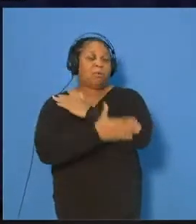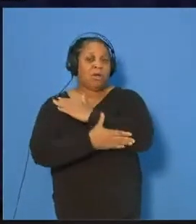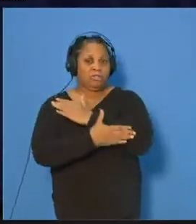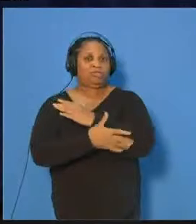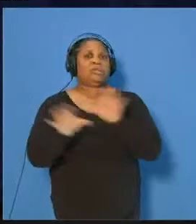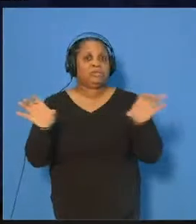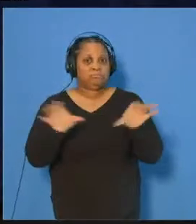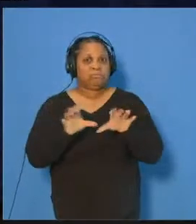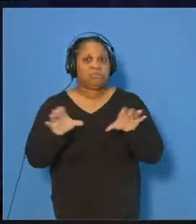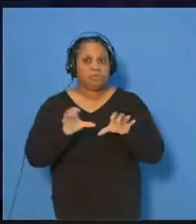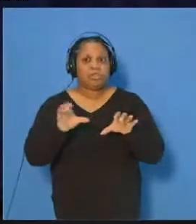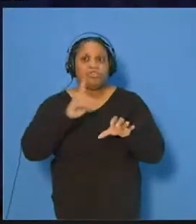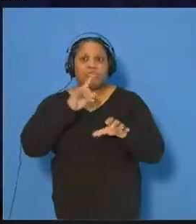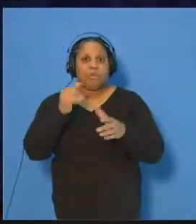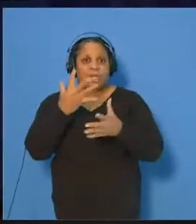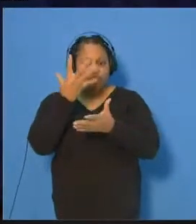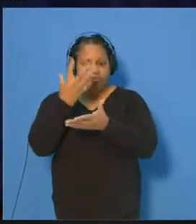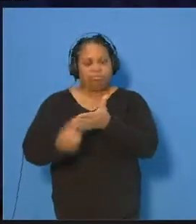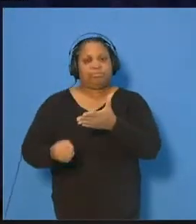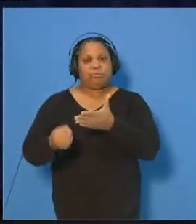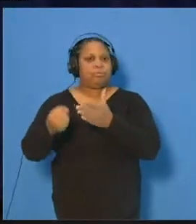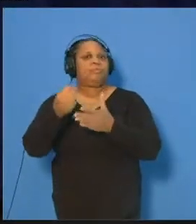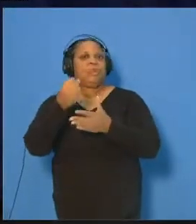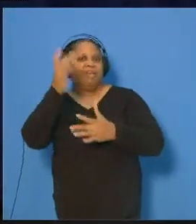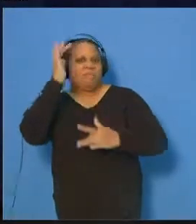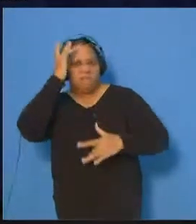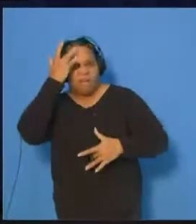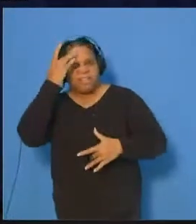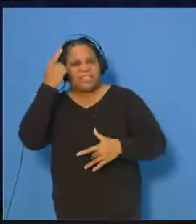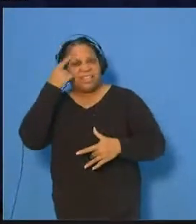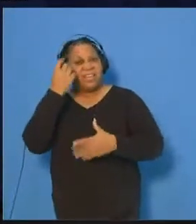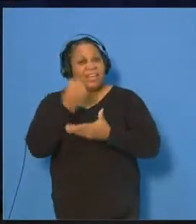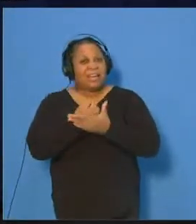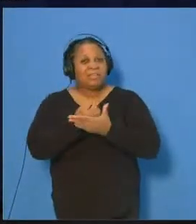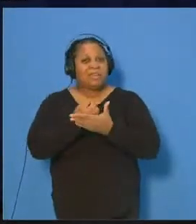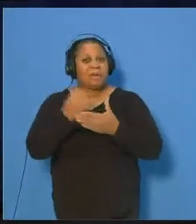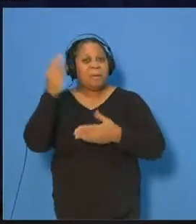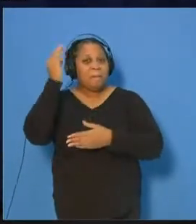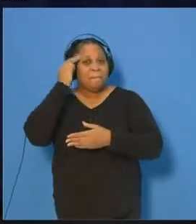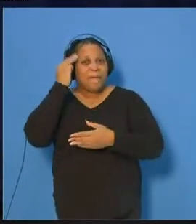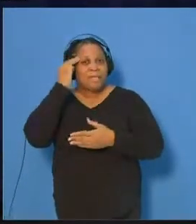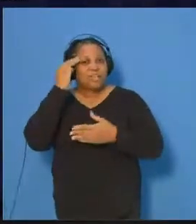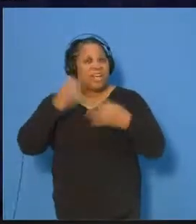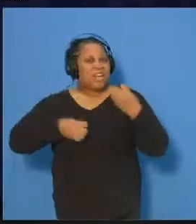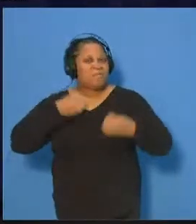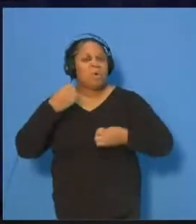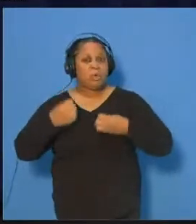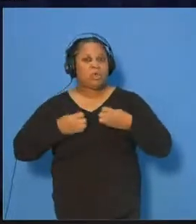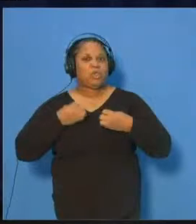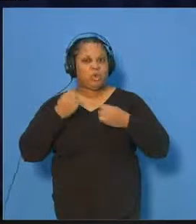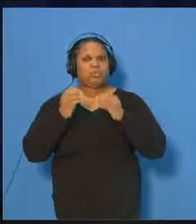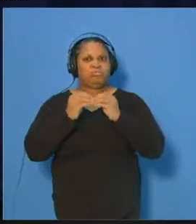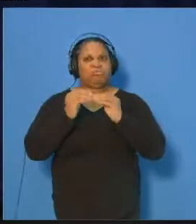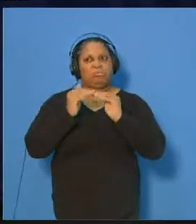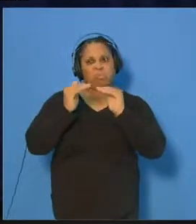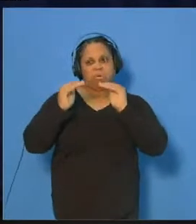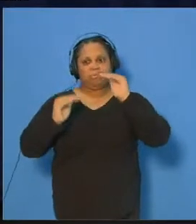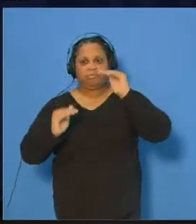of complete elimination of the virus. I think that the economic, mental, and emotional costs of that will far outweigh the health